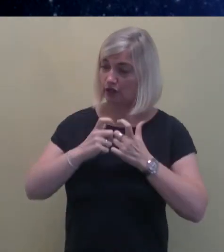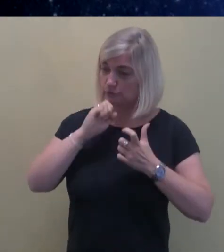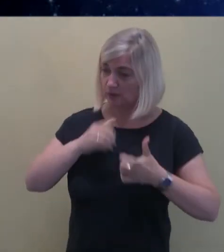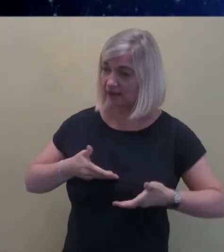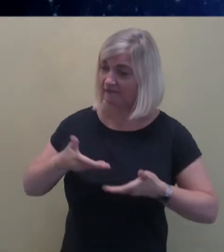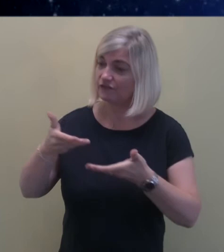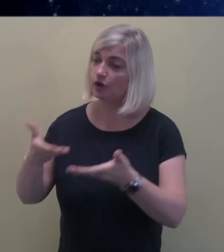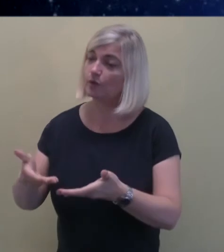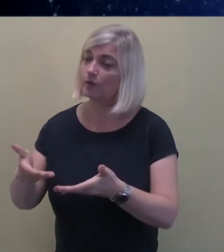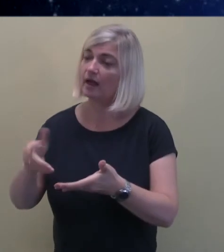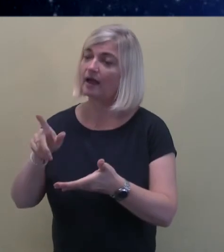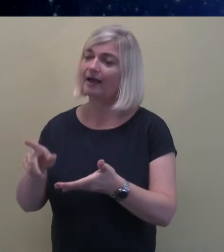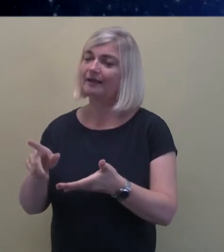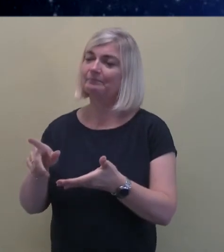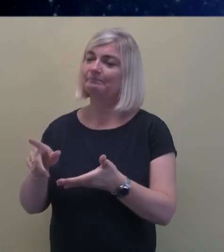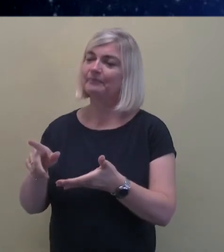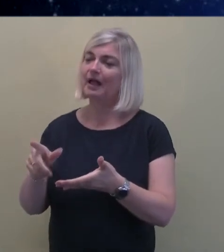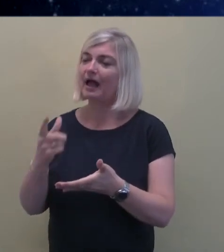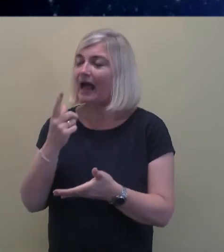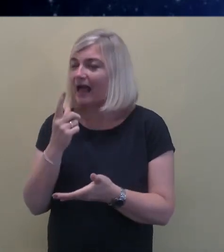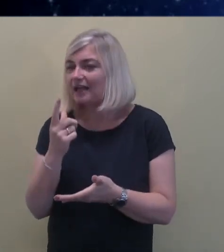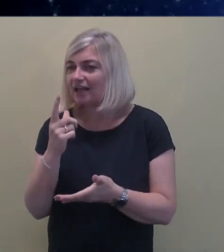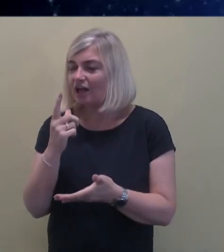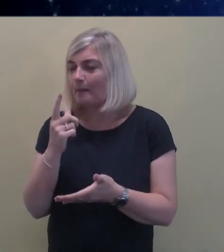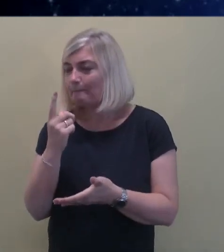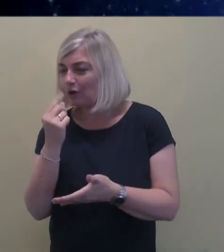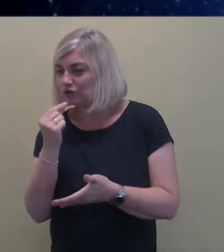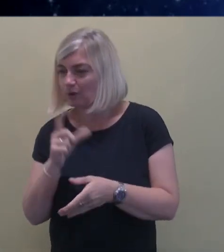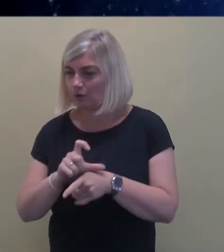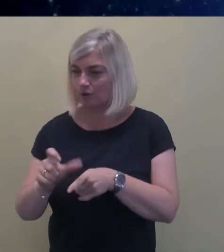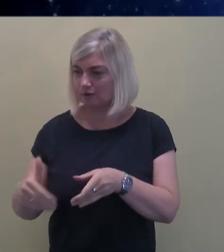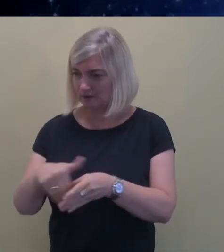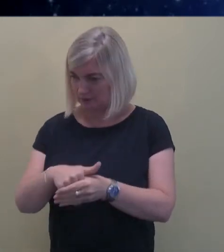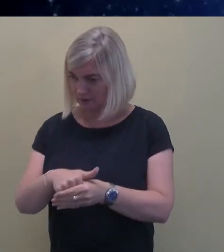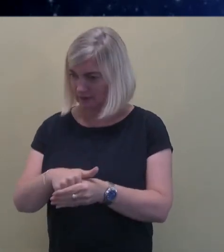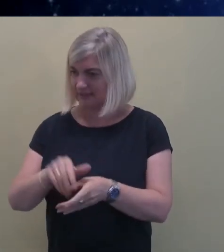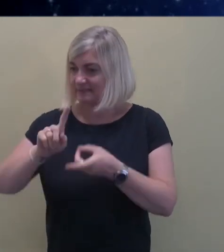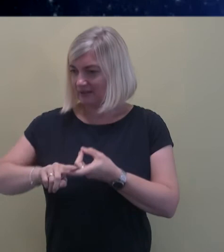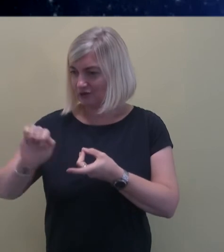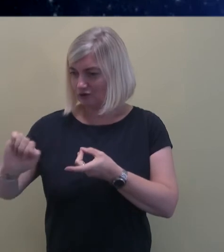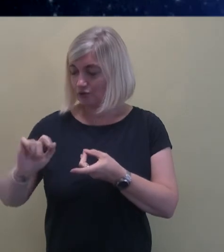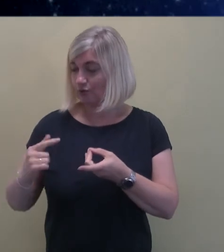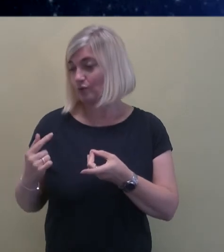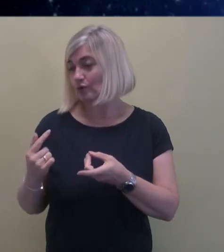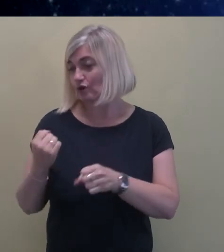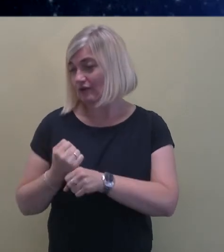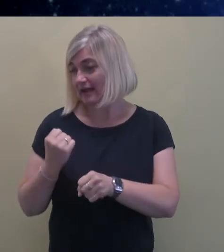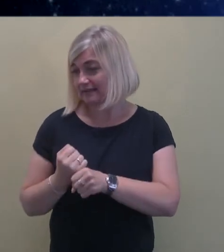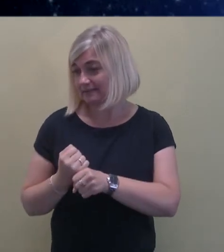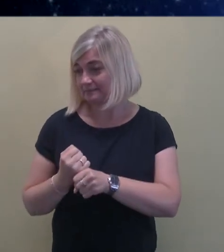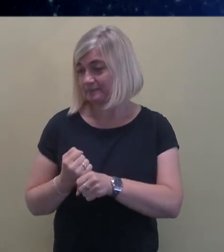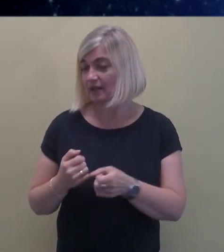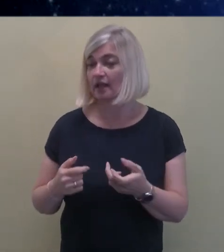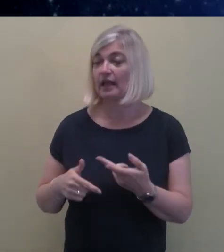have welcome week when we will invite you to meet up with the team and give you much more orientation about how we're going to go.